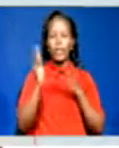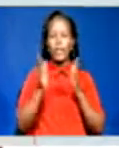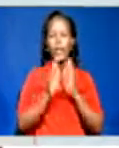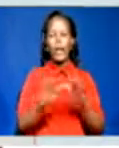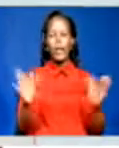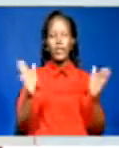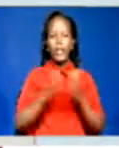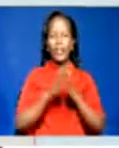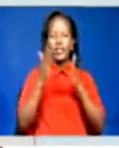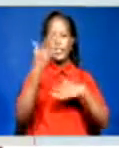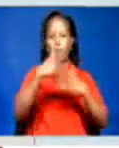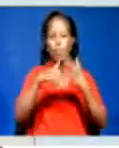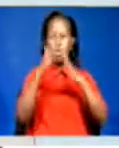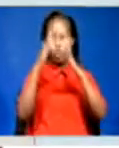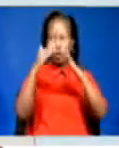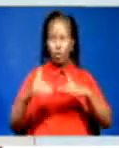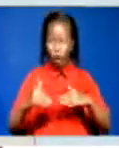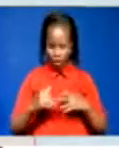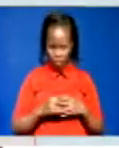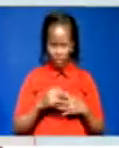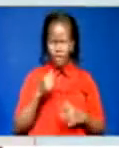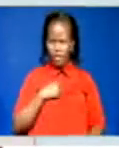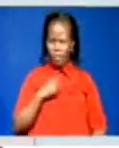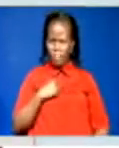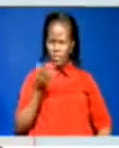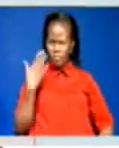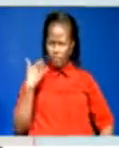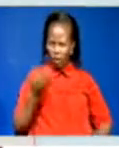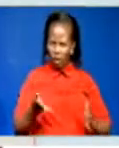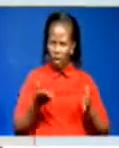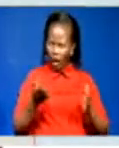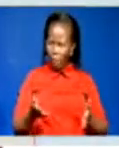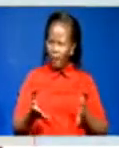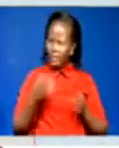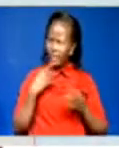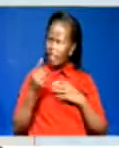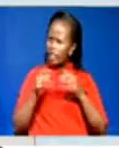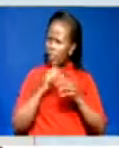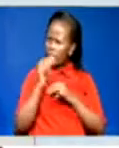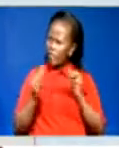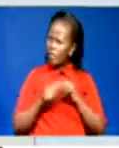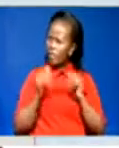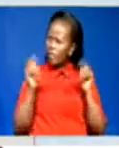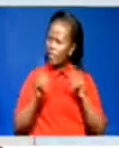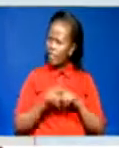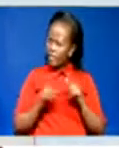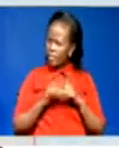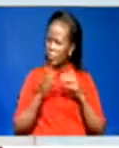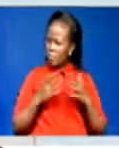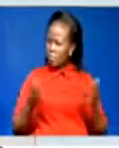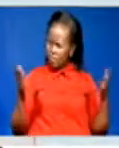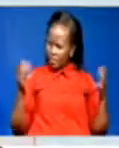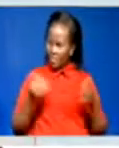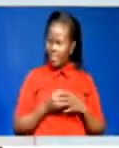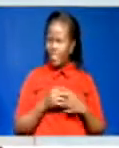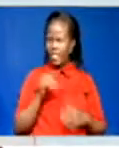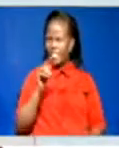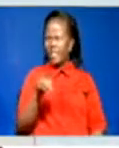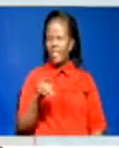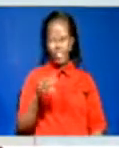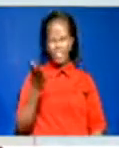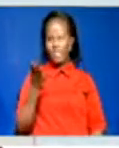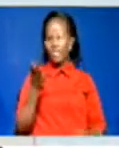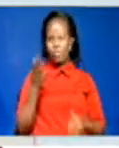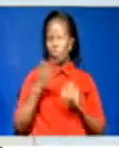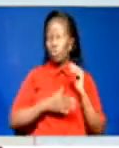welcome. I've been here before talking about the same subject. This is something that seems not to be going away.